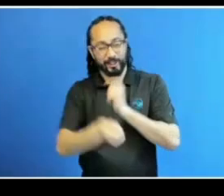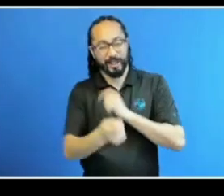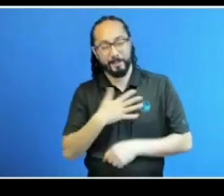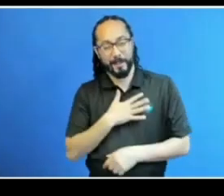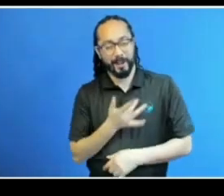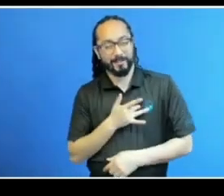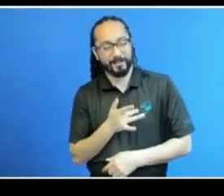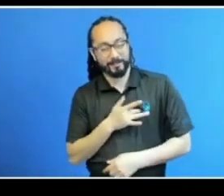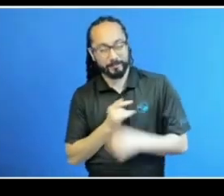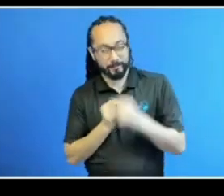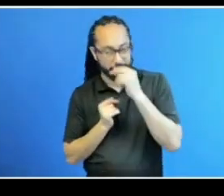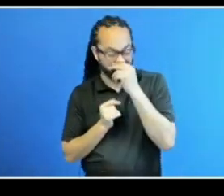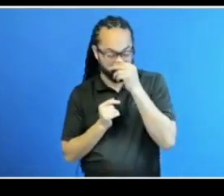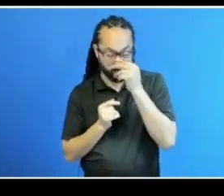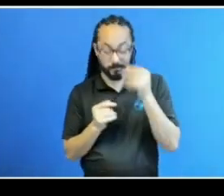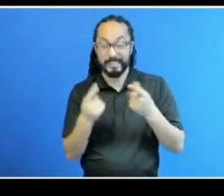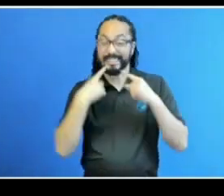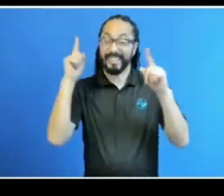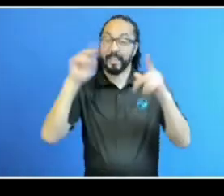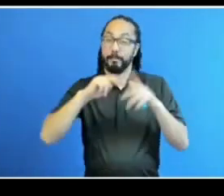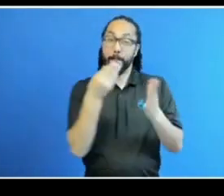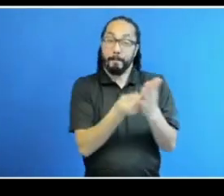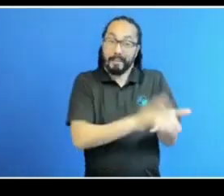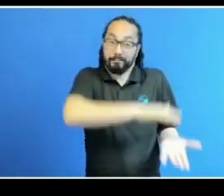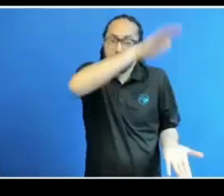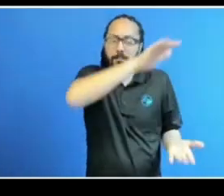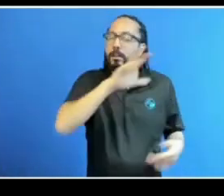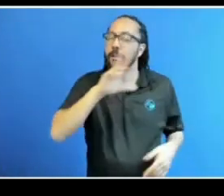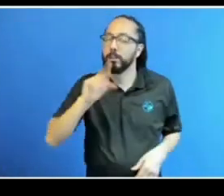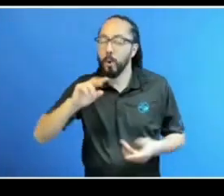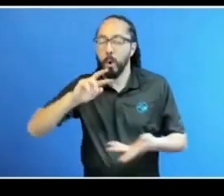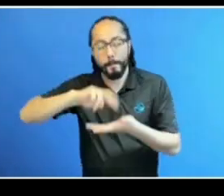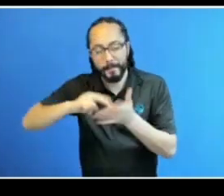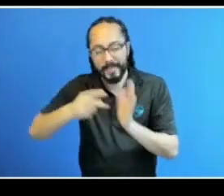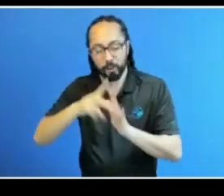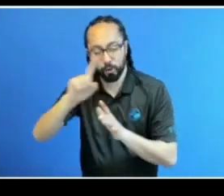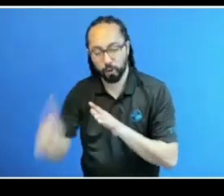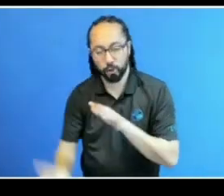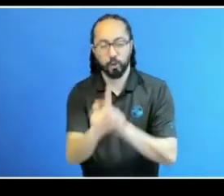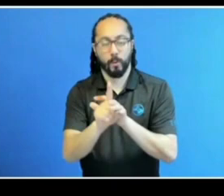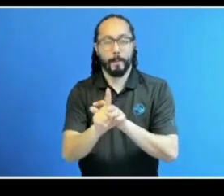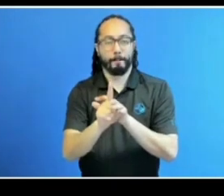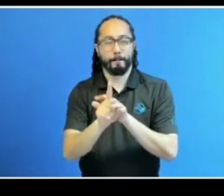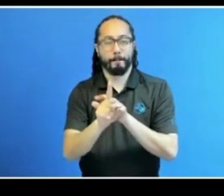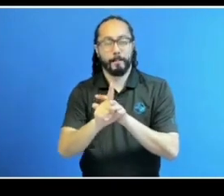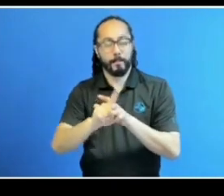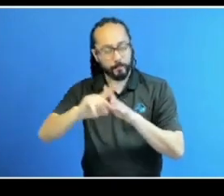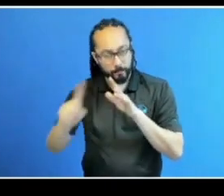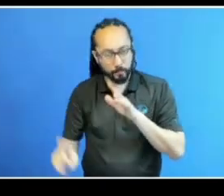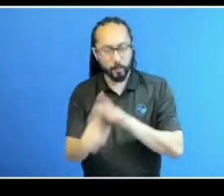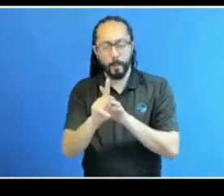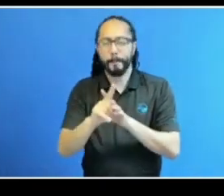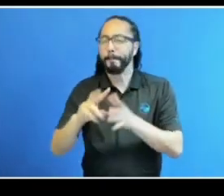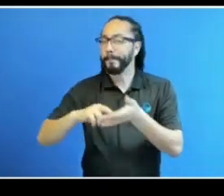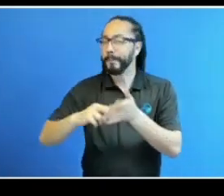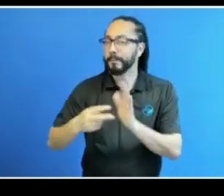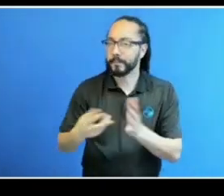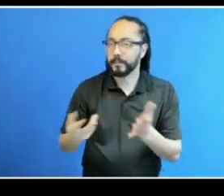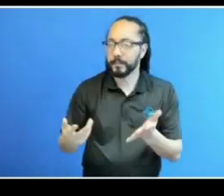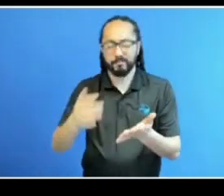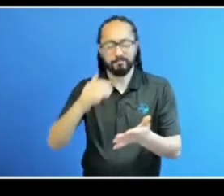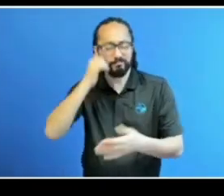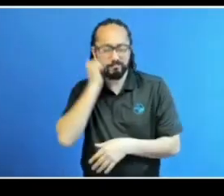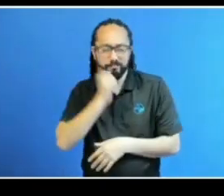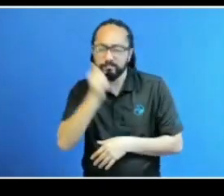I've realized that success is showing up. For me, success is showing up. It's showing up each and